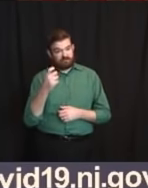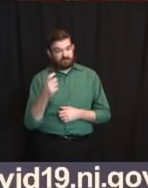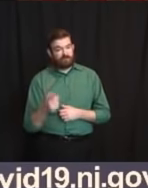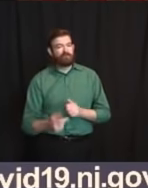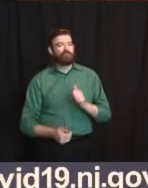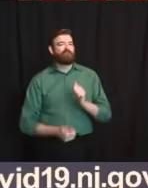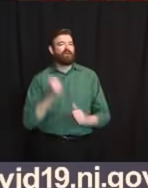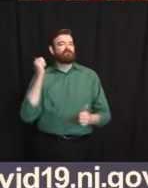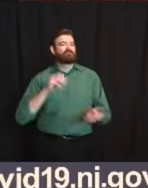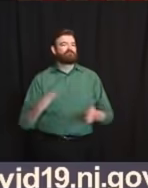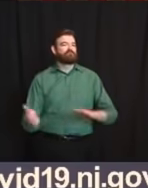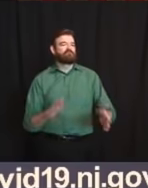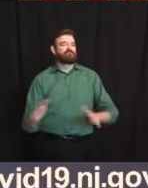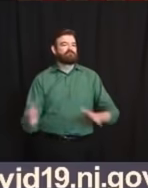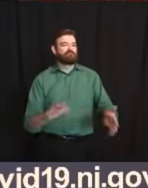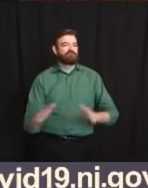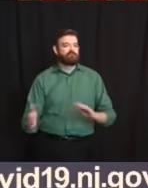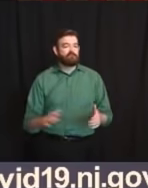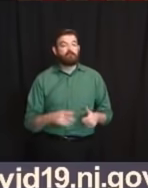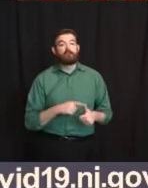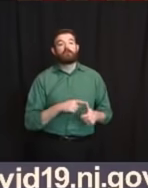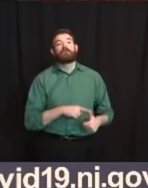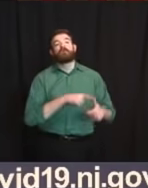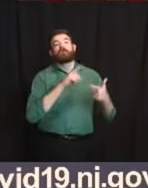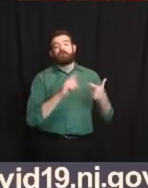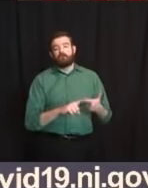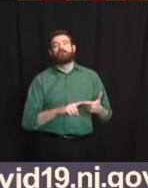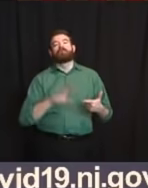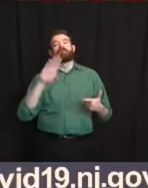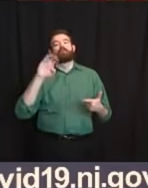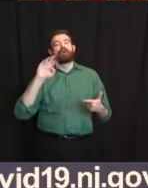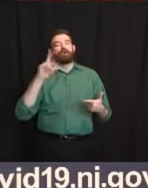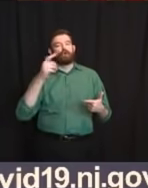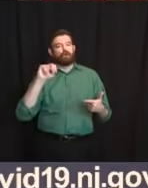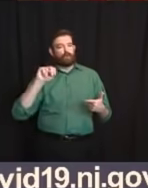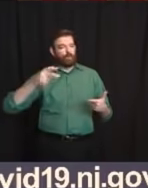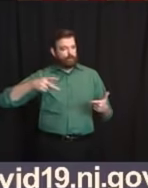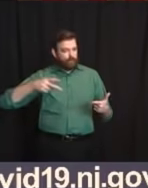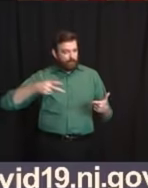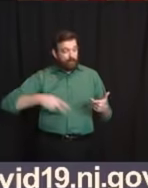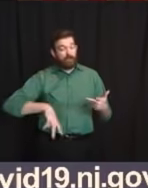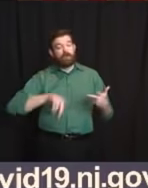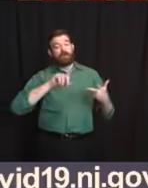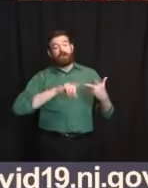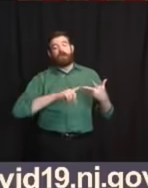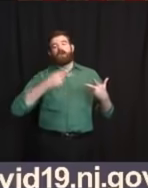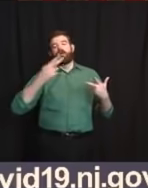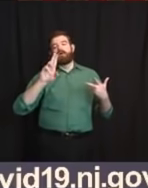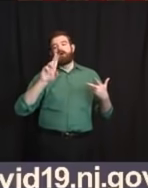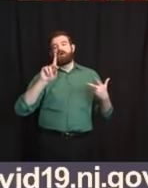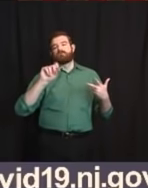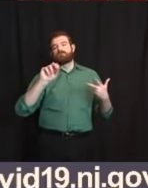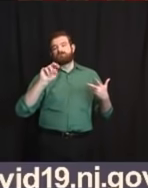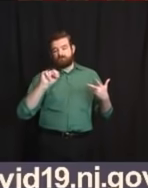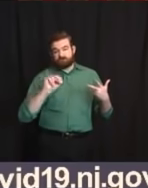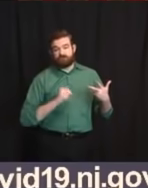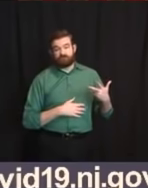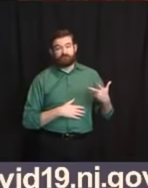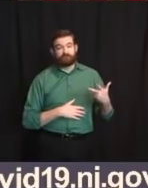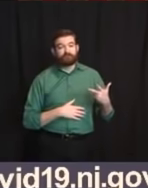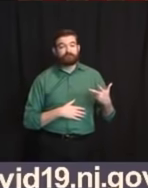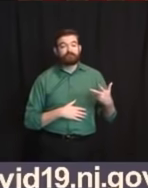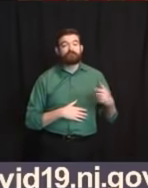by Bergen and followed by Hudson. And there is a gap in the fatalities in Hudson relative to the number of cases. I don't have